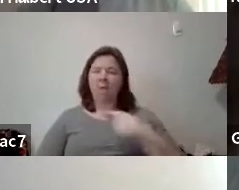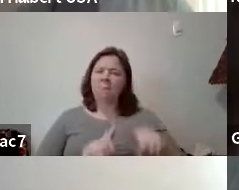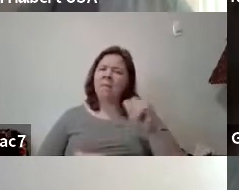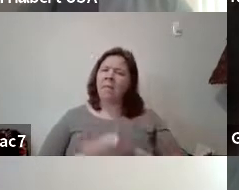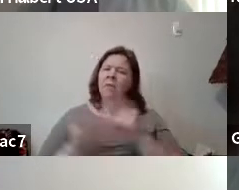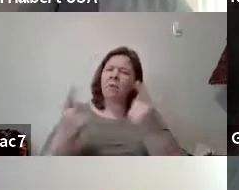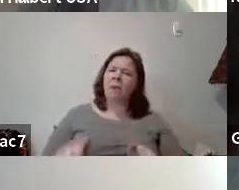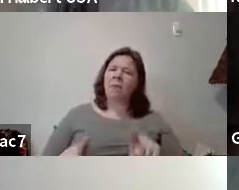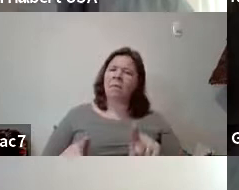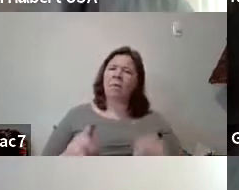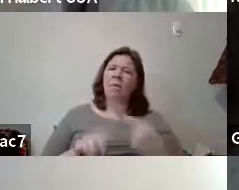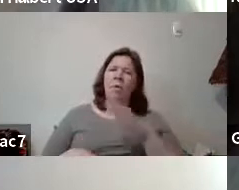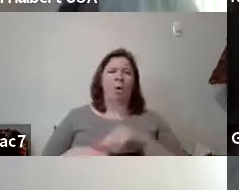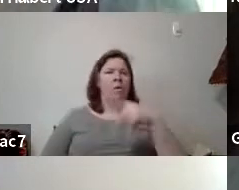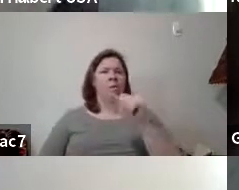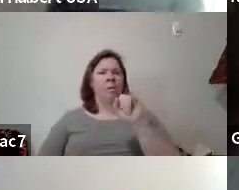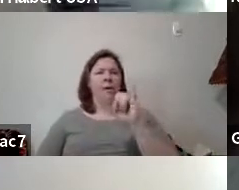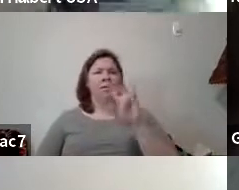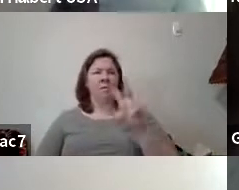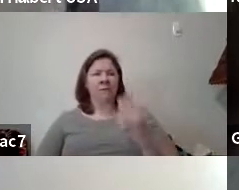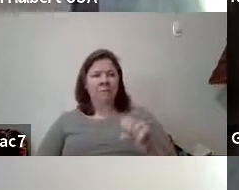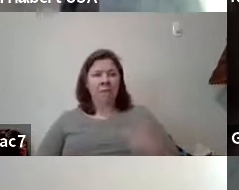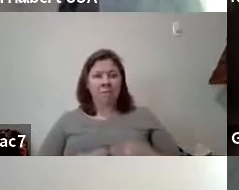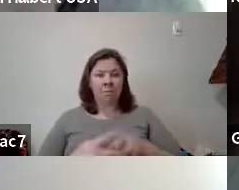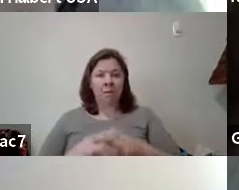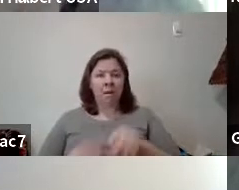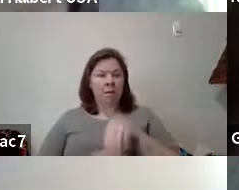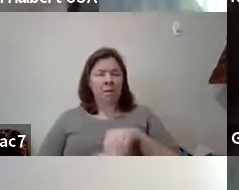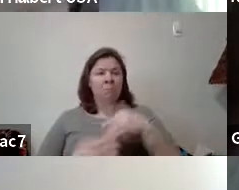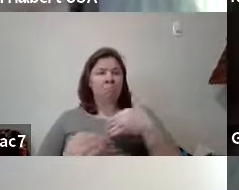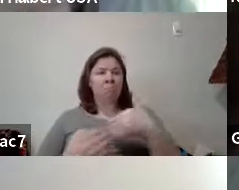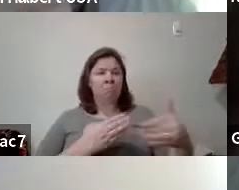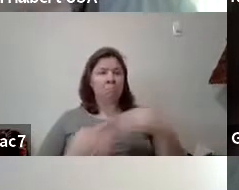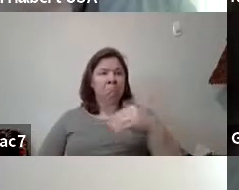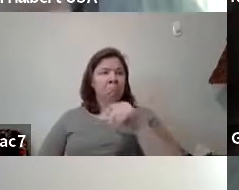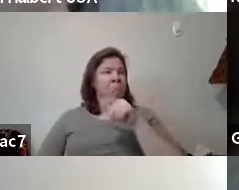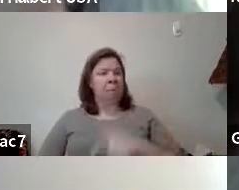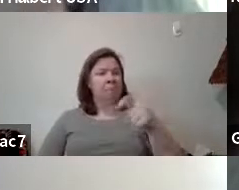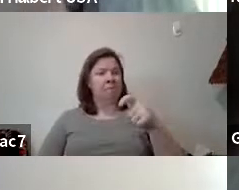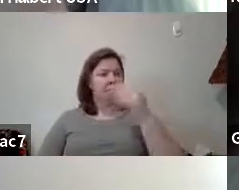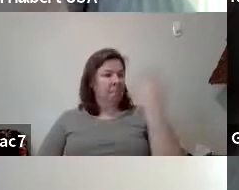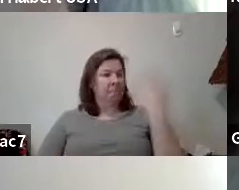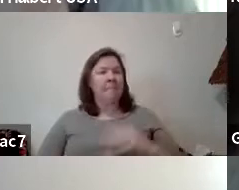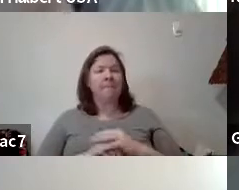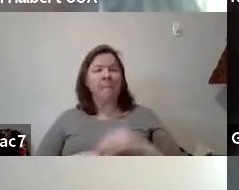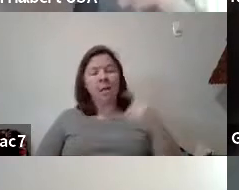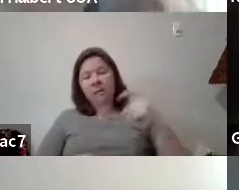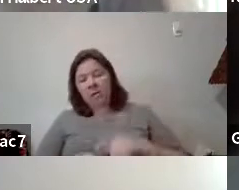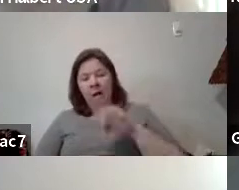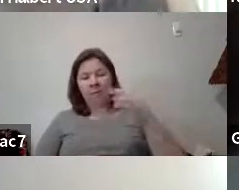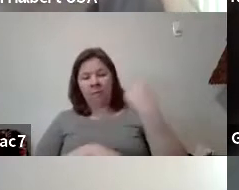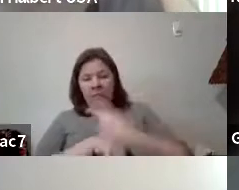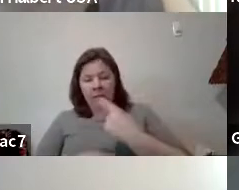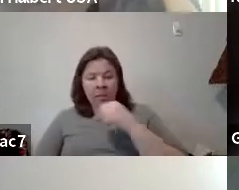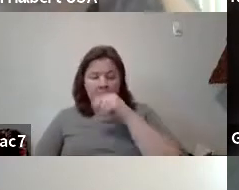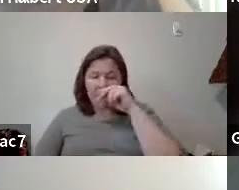happens when you are with ONPASSIVE and you plugged in. It doesn't matter what time it is, what time of the day it is, because